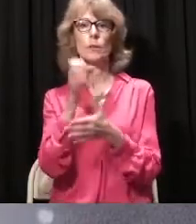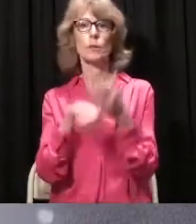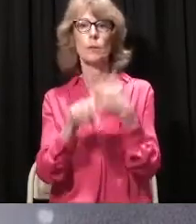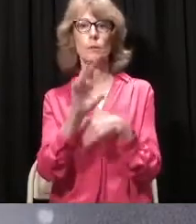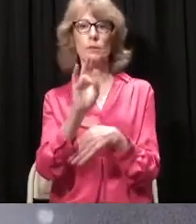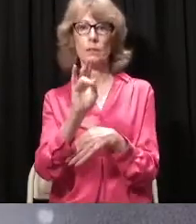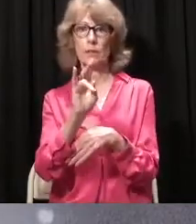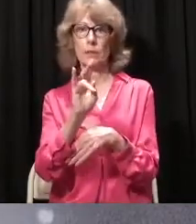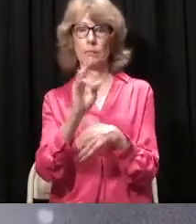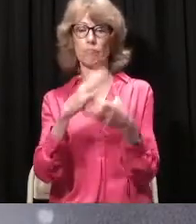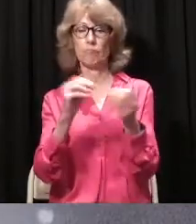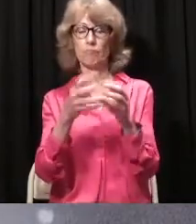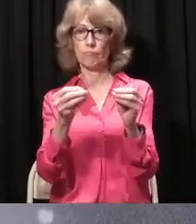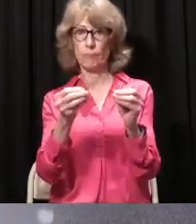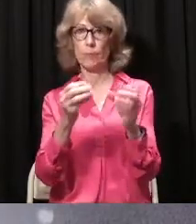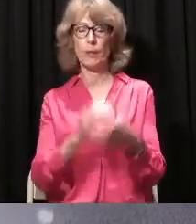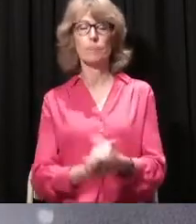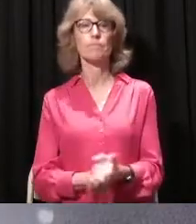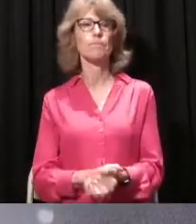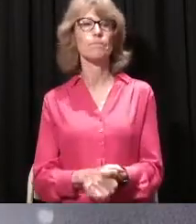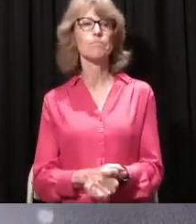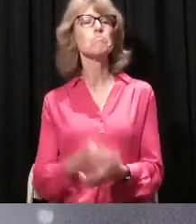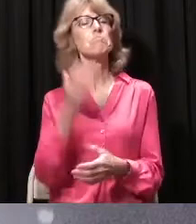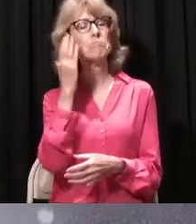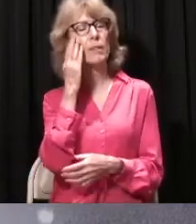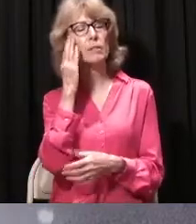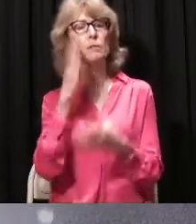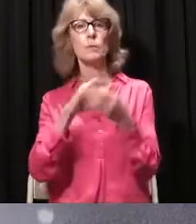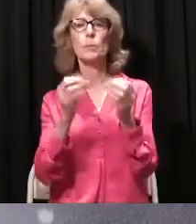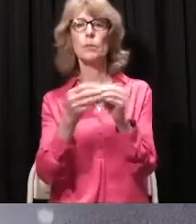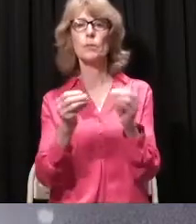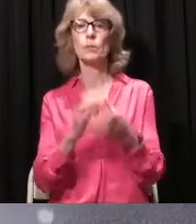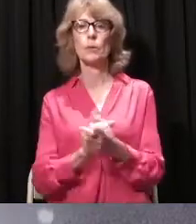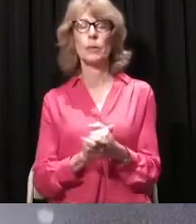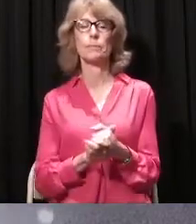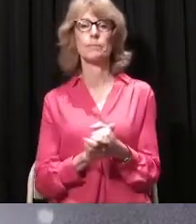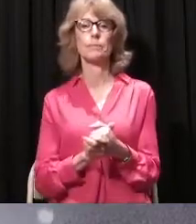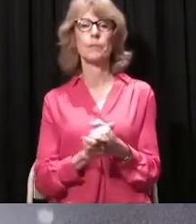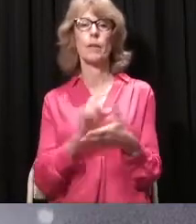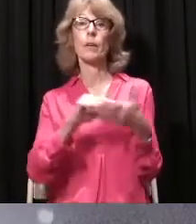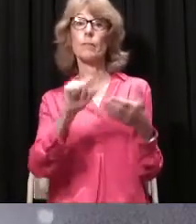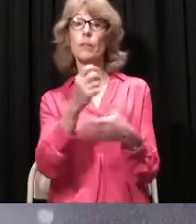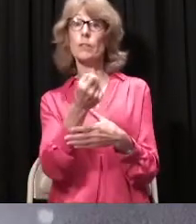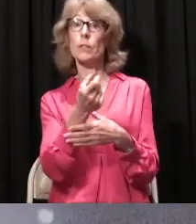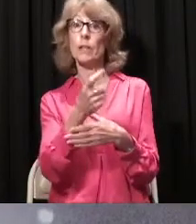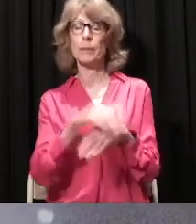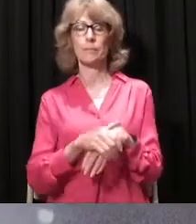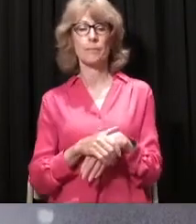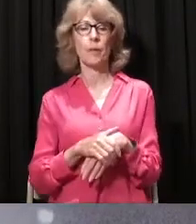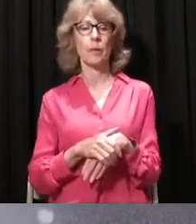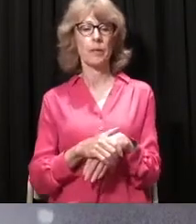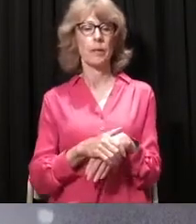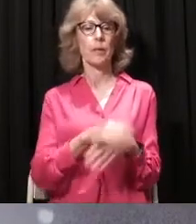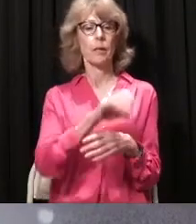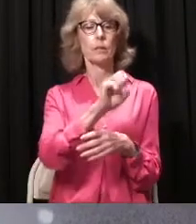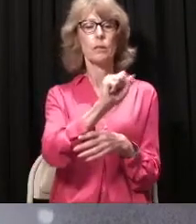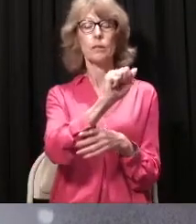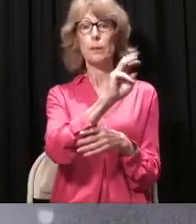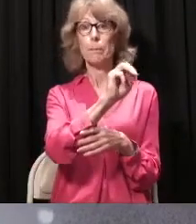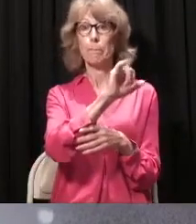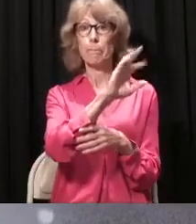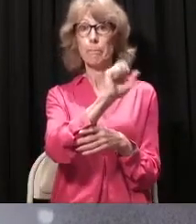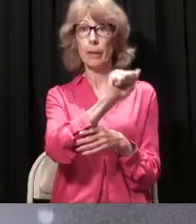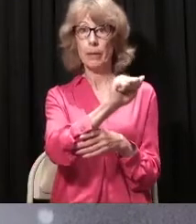here. It's a familiar story. This is what we read in verse 11. Now, on his way to Jerusalem, Jesus traveled along the